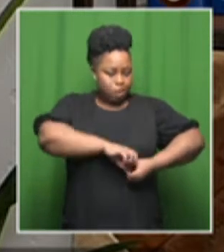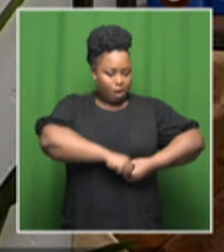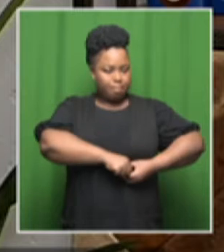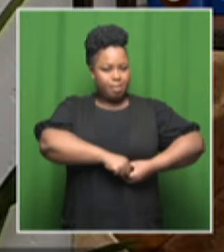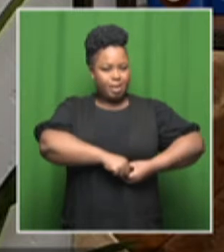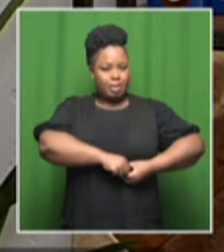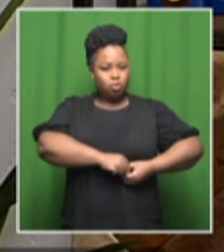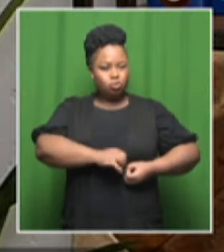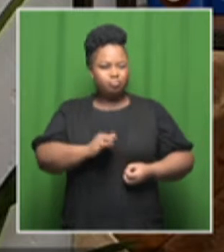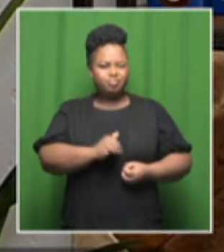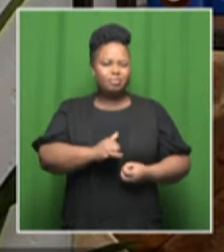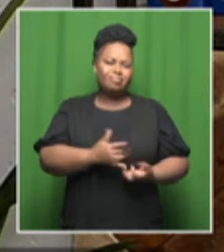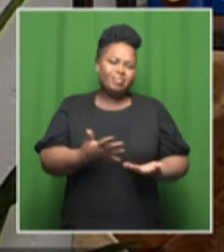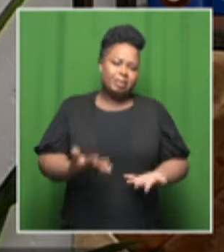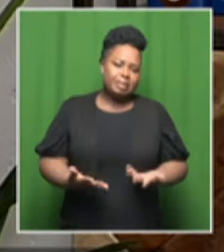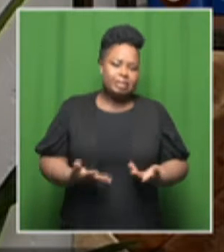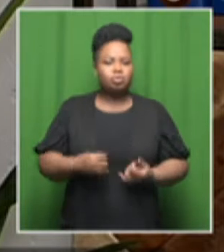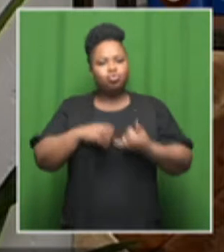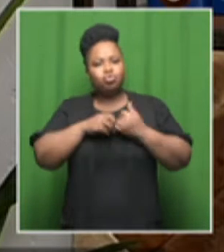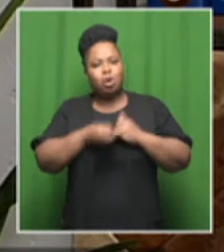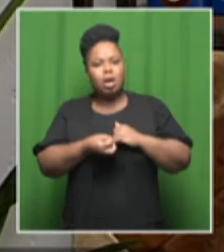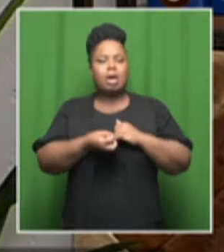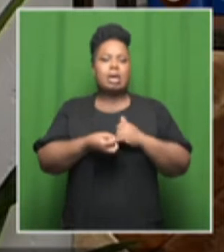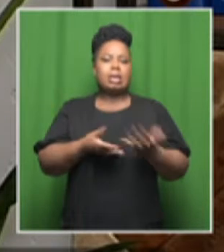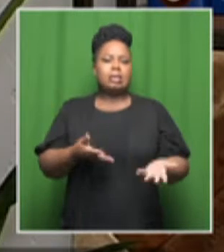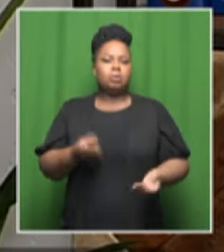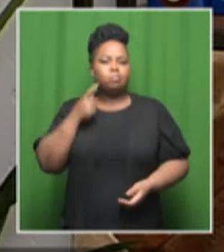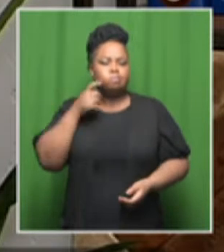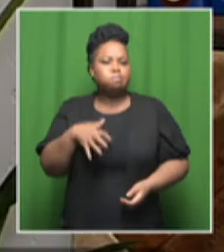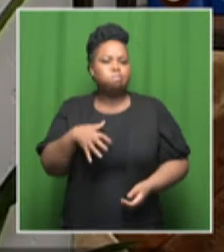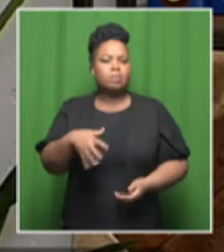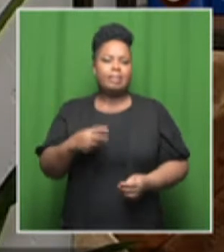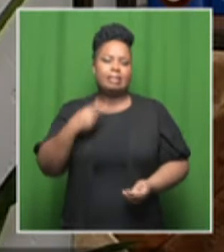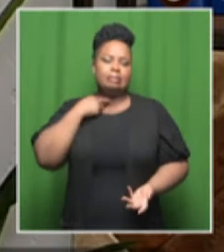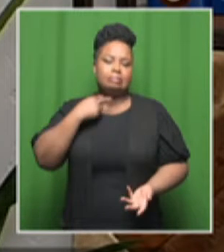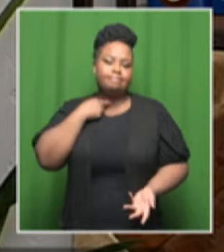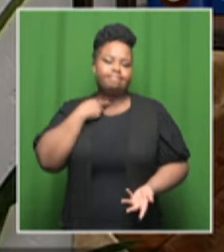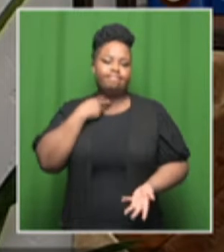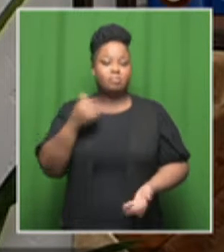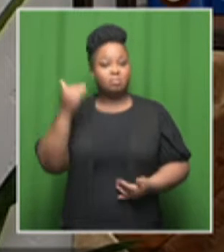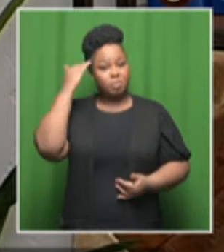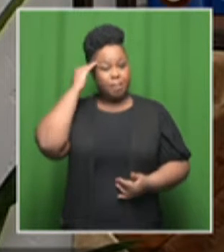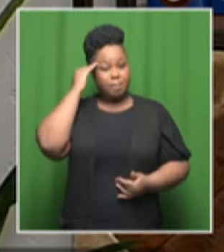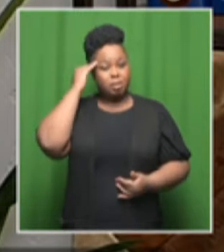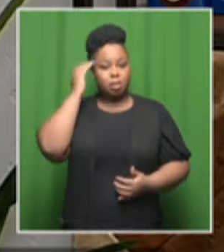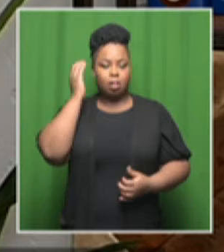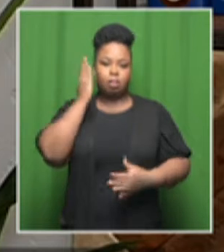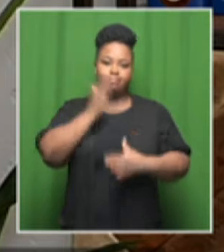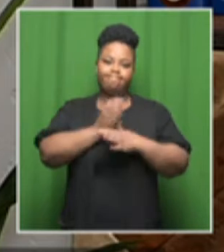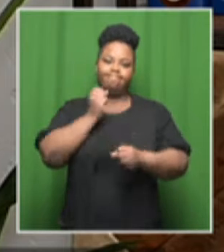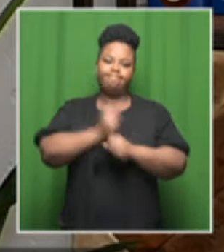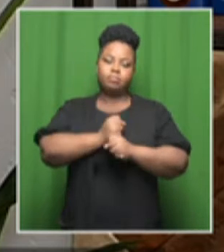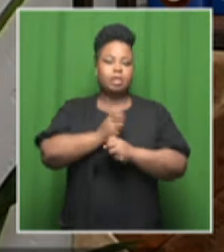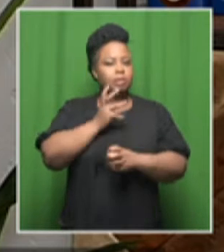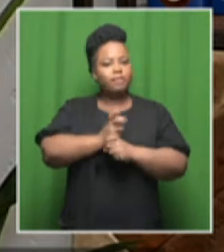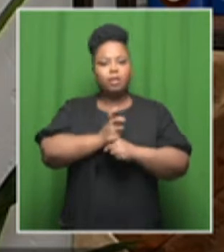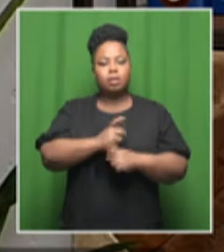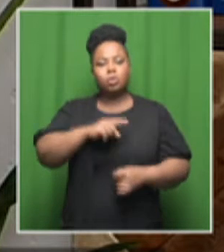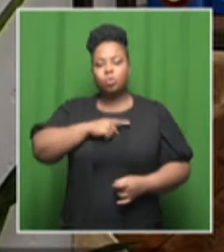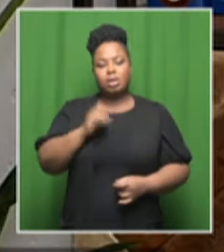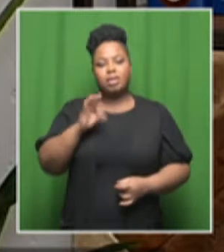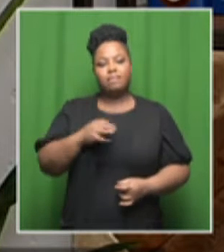very sort of, you know, difficult time in your life. We've spoken about the psychological toll it does take on you when you're not able to fall pregnant